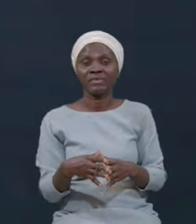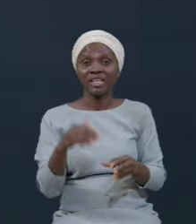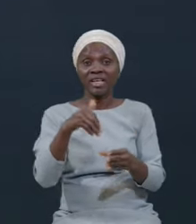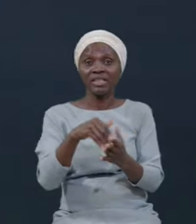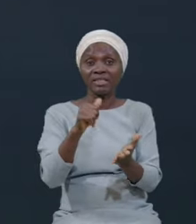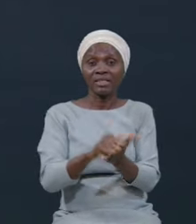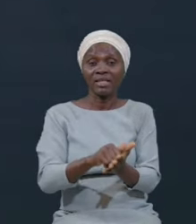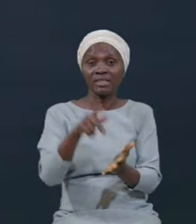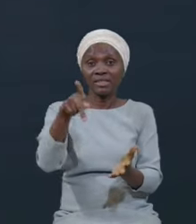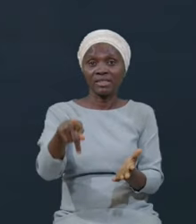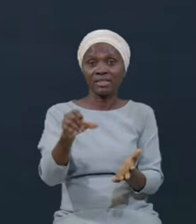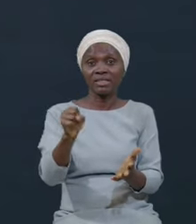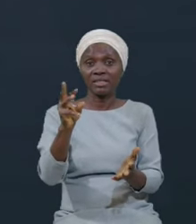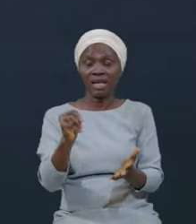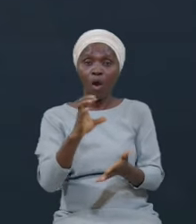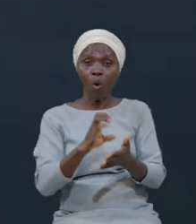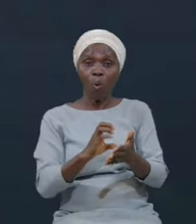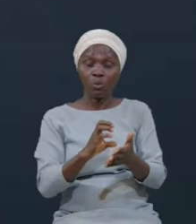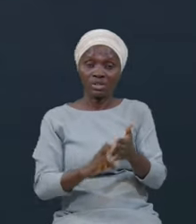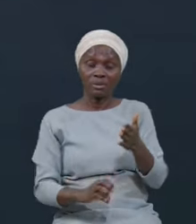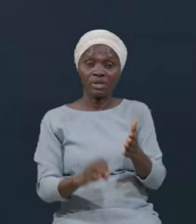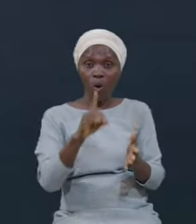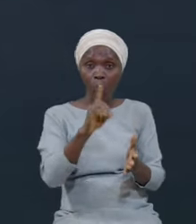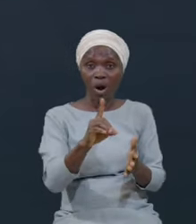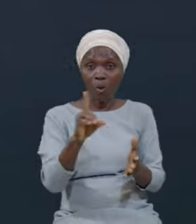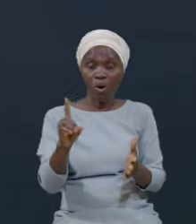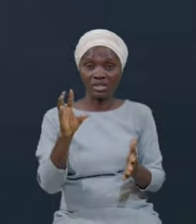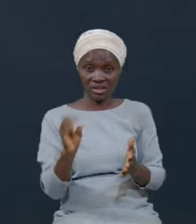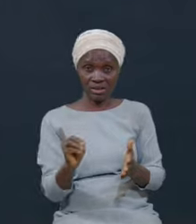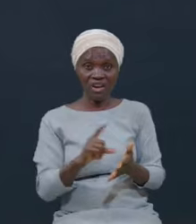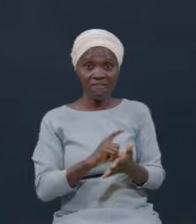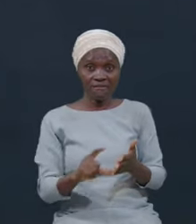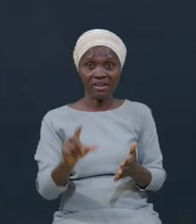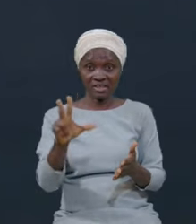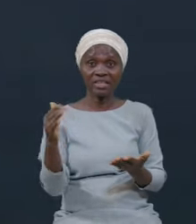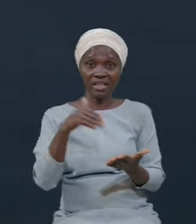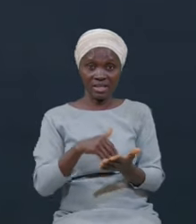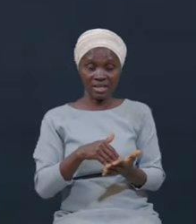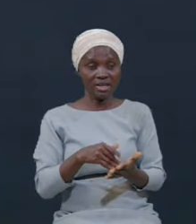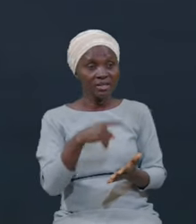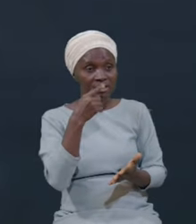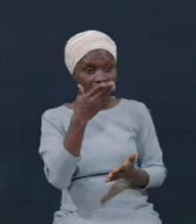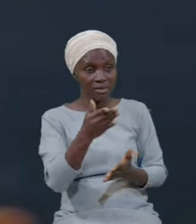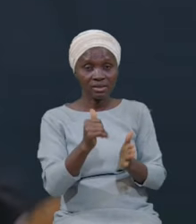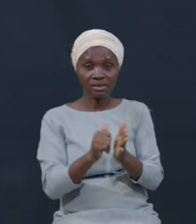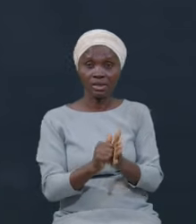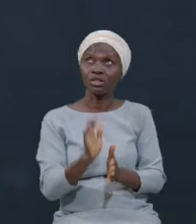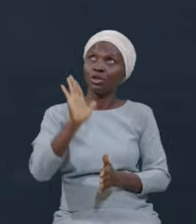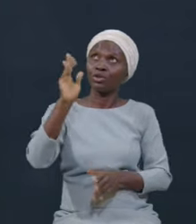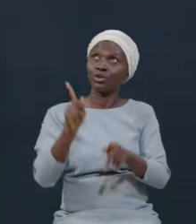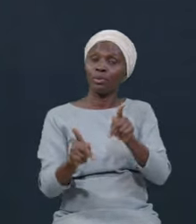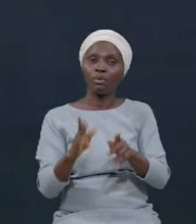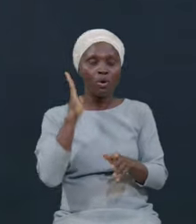Psalm 110, that is 110, verse 3 again, it says, thy people shall be willing in the